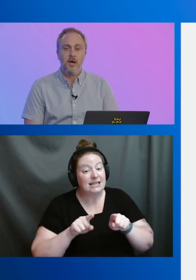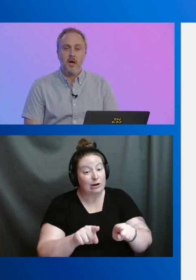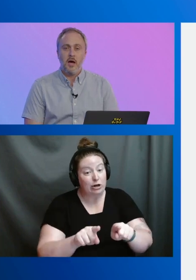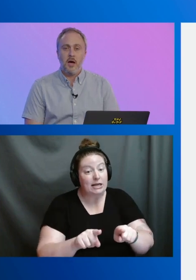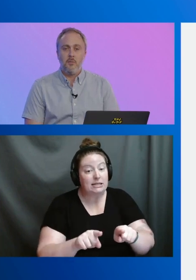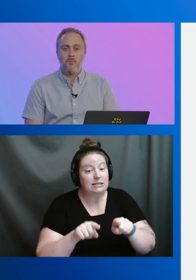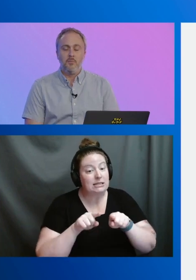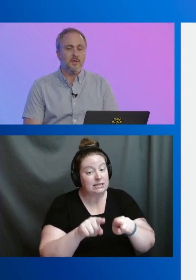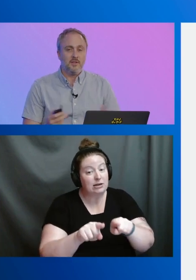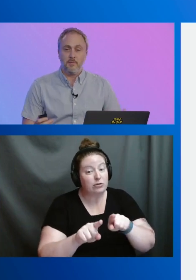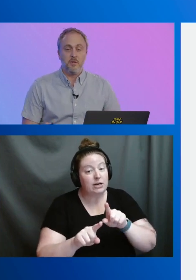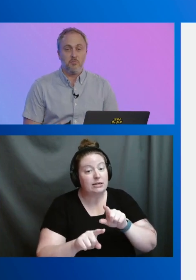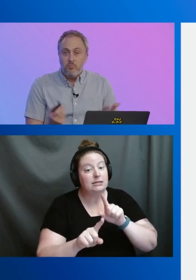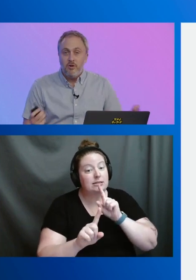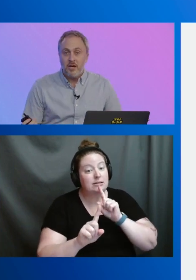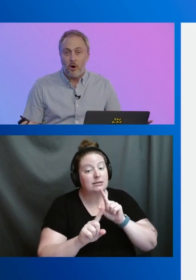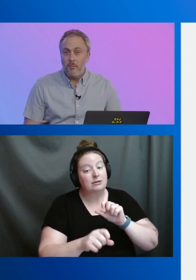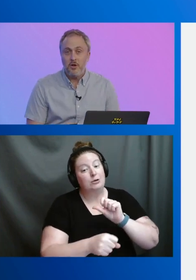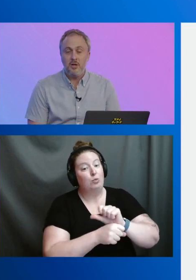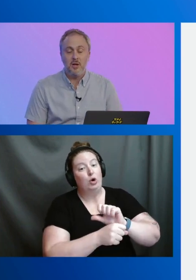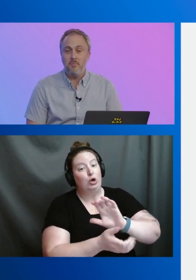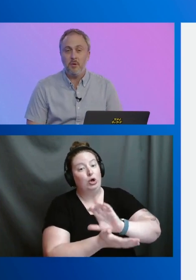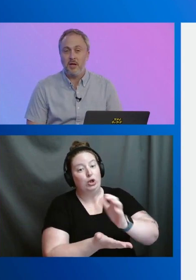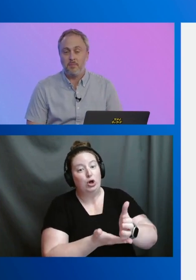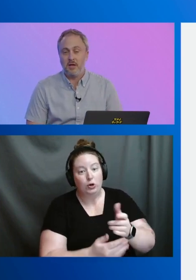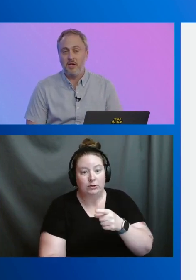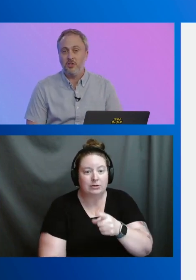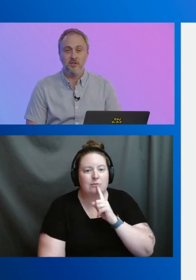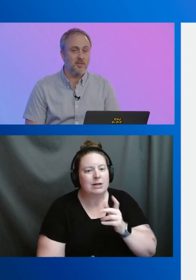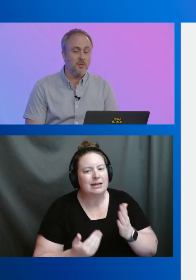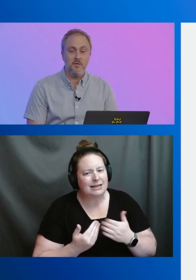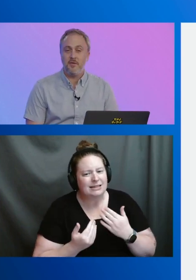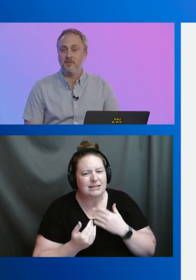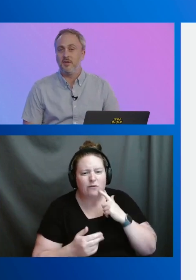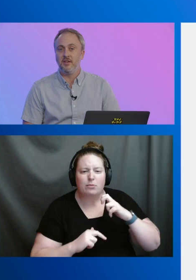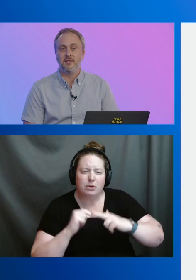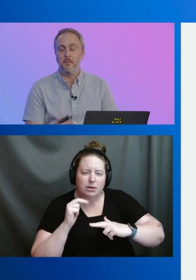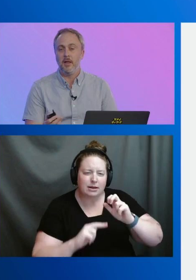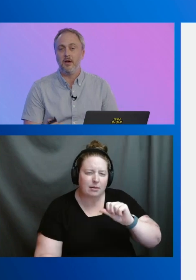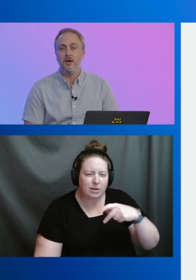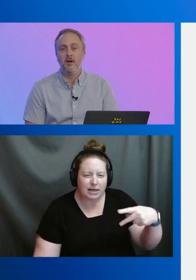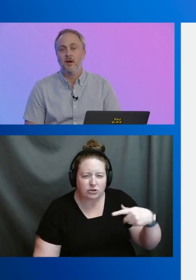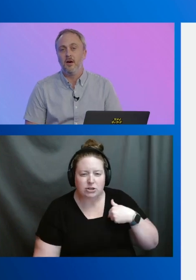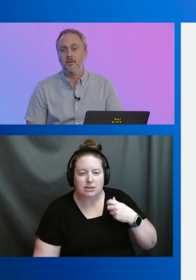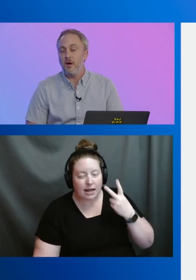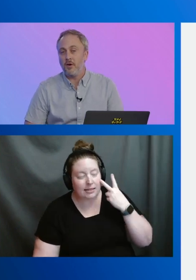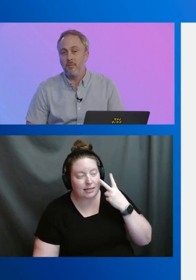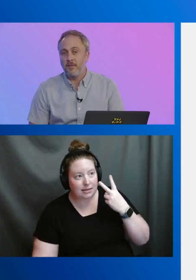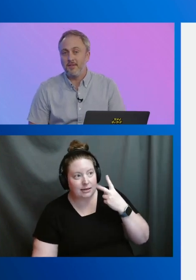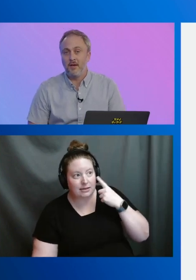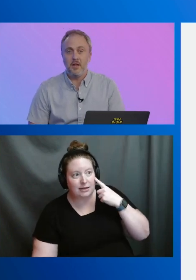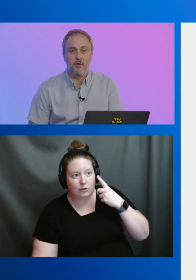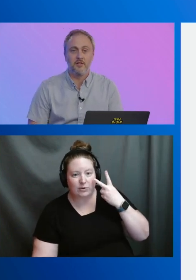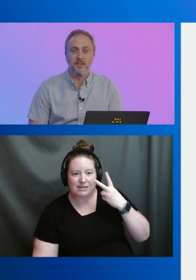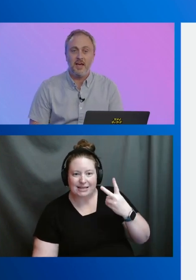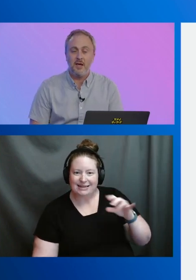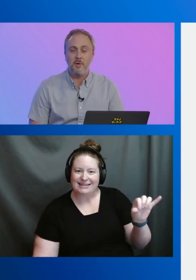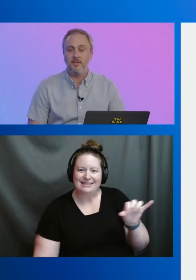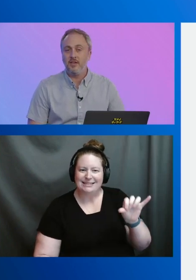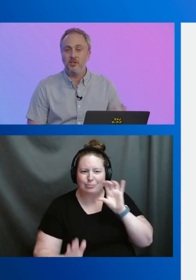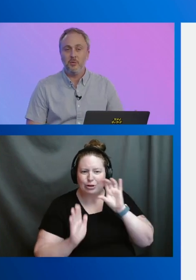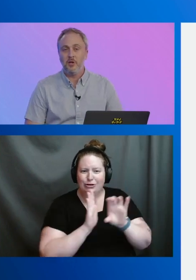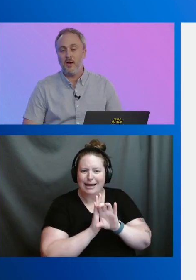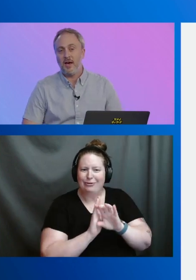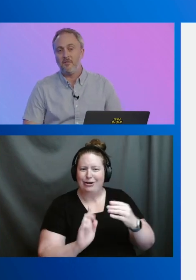right? This is something really common in building applications. I think we've even seen a similar diagram like this earlier on today.